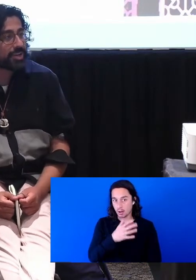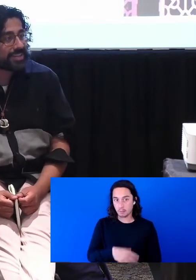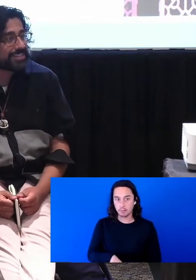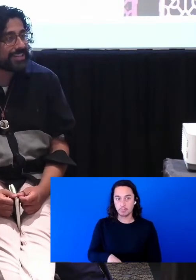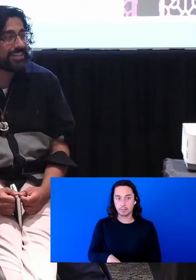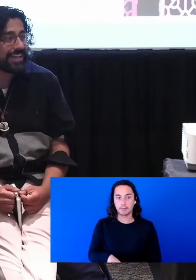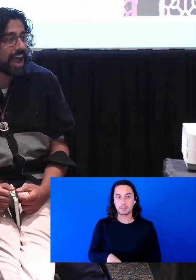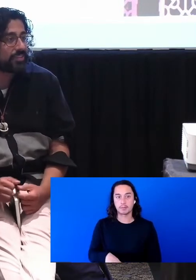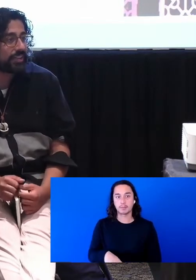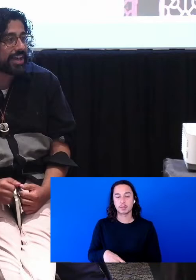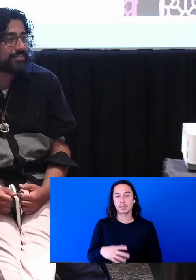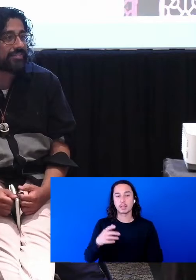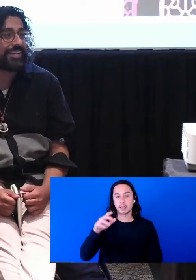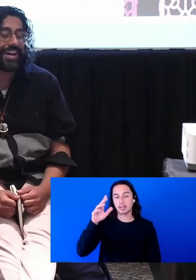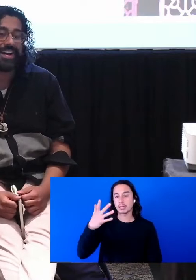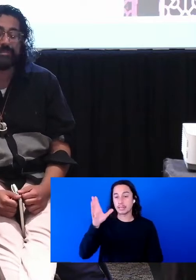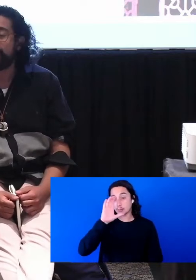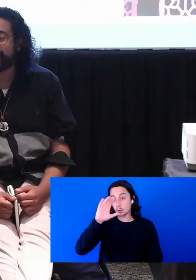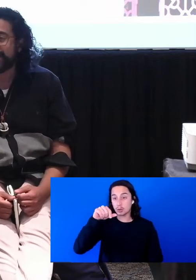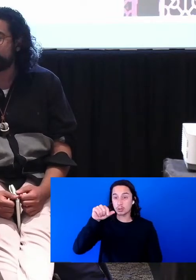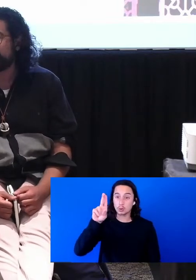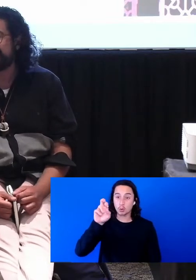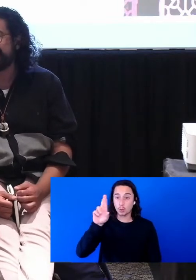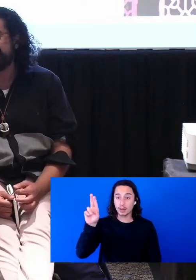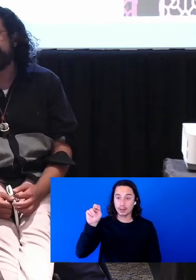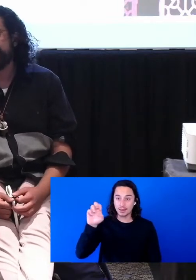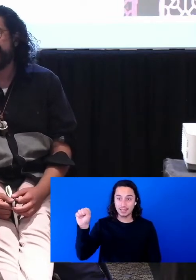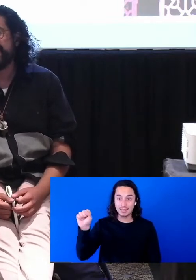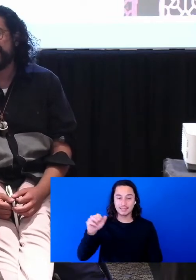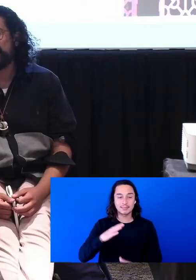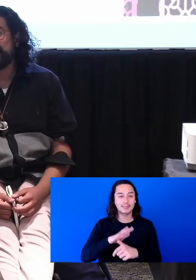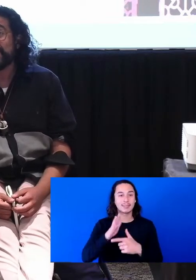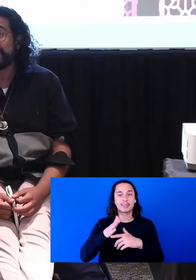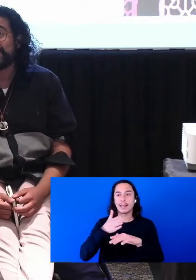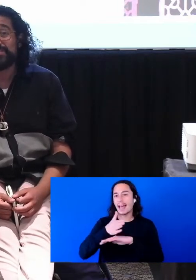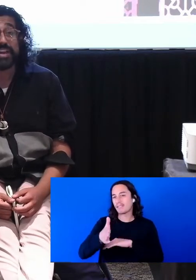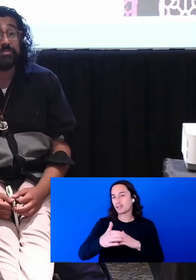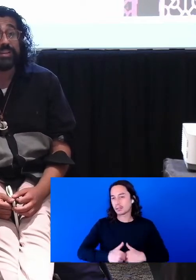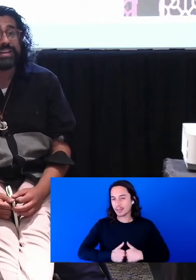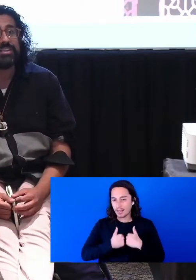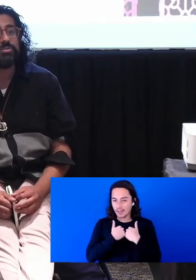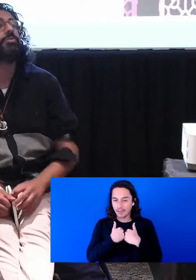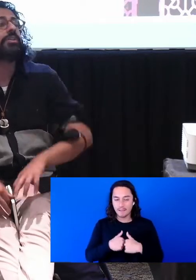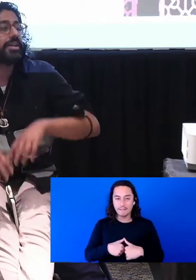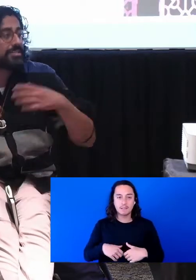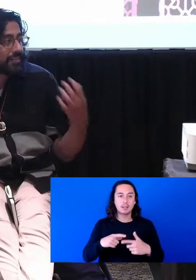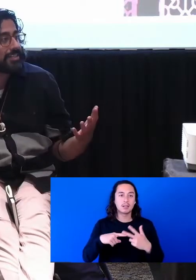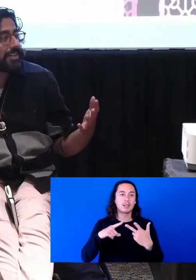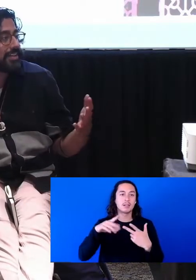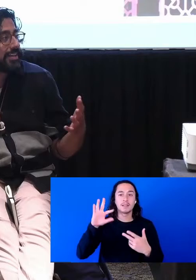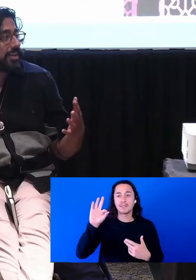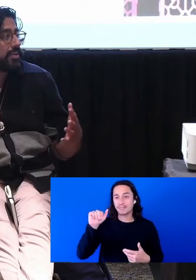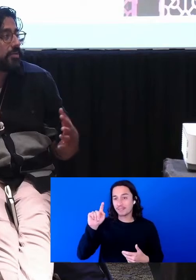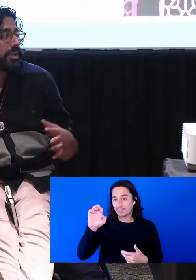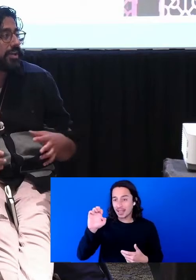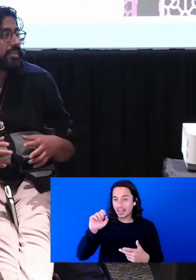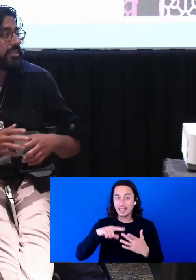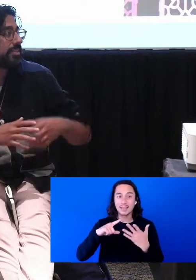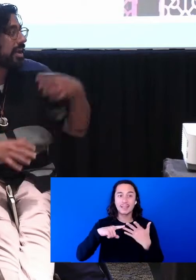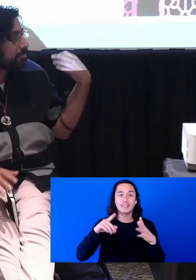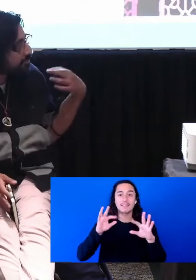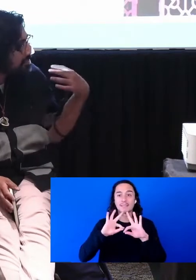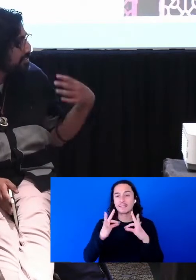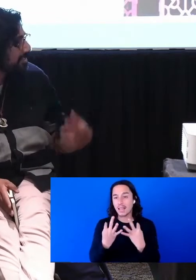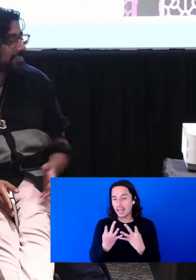It explores queerness, the afterlife, obligation, faith, and family through the lens of Antigone